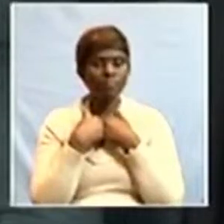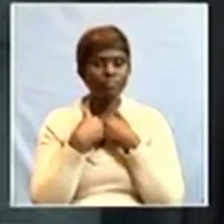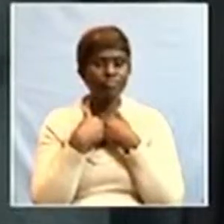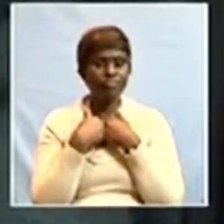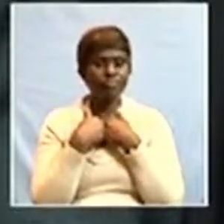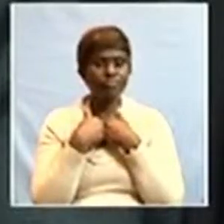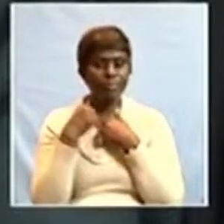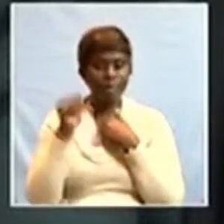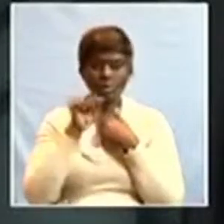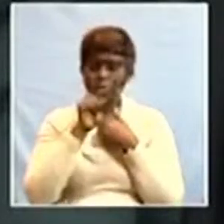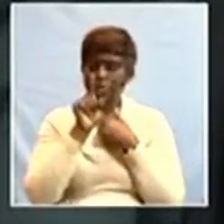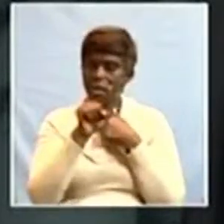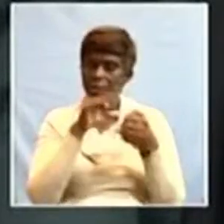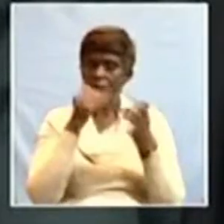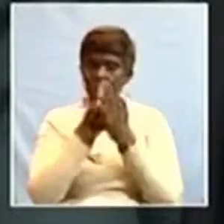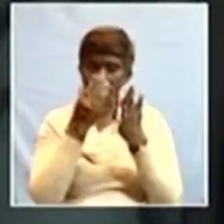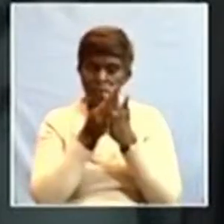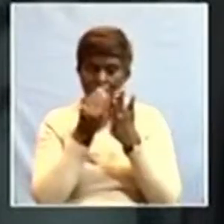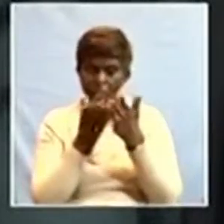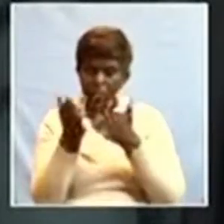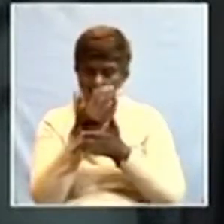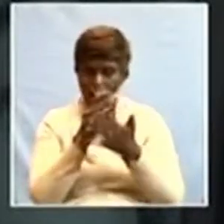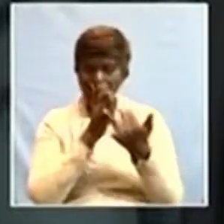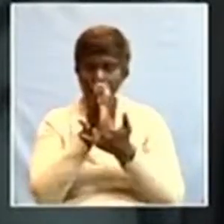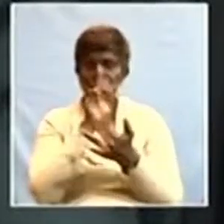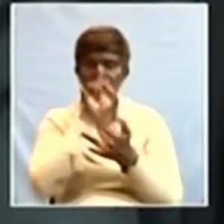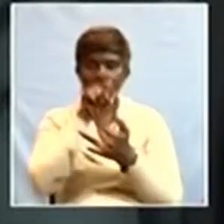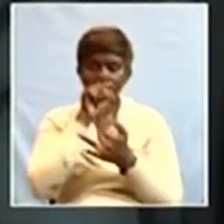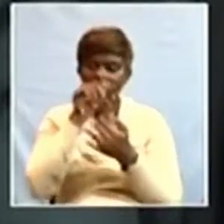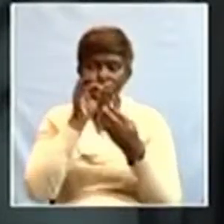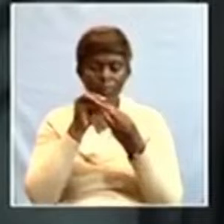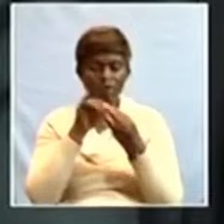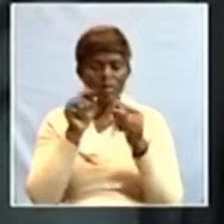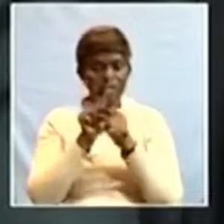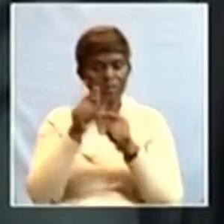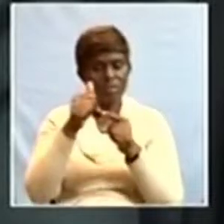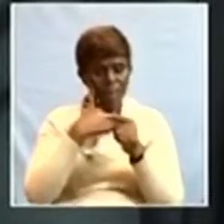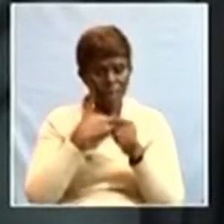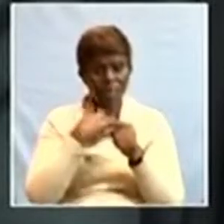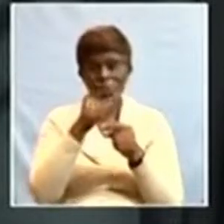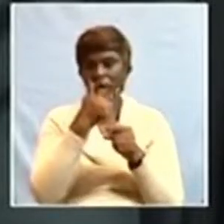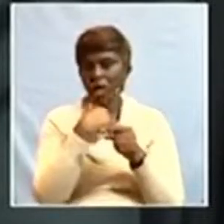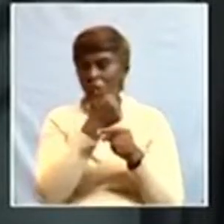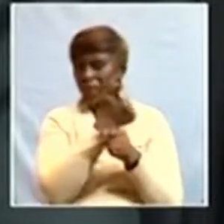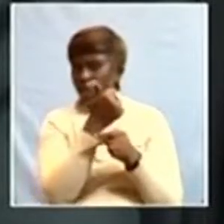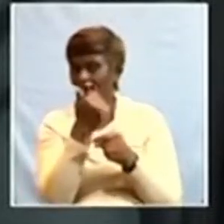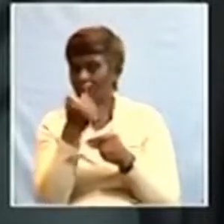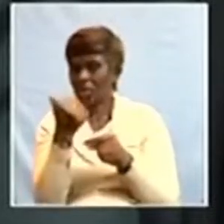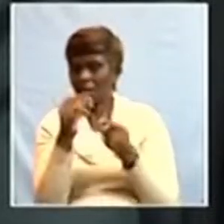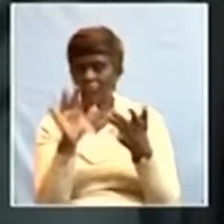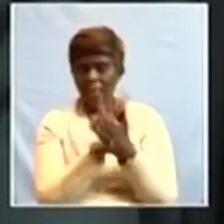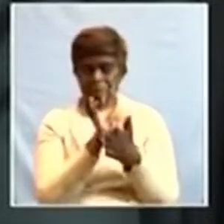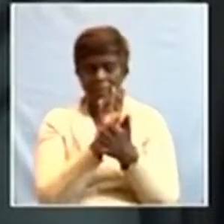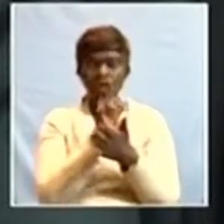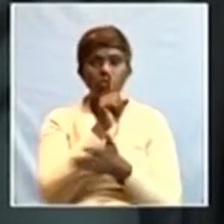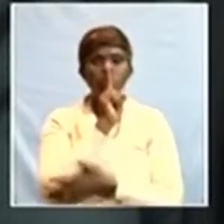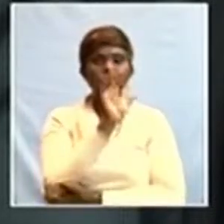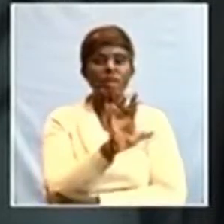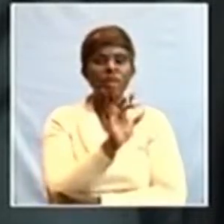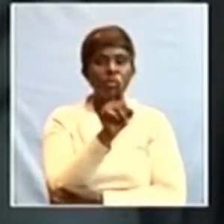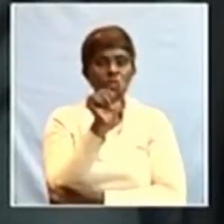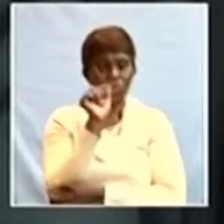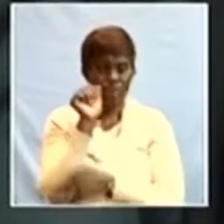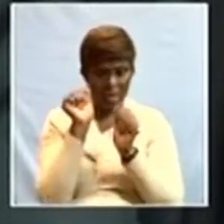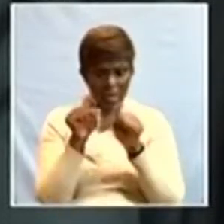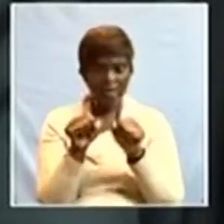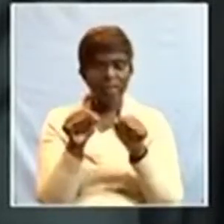that indeed recoveries were made through insurance. And do you have any documented fact that you